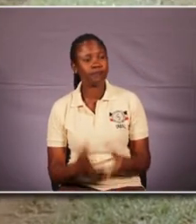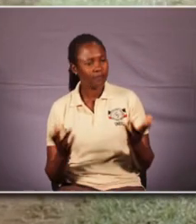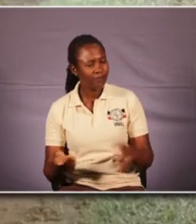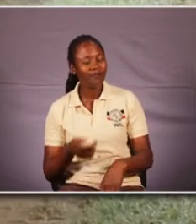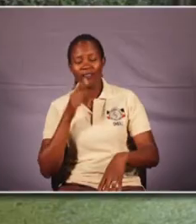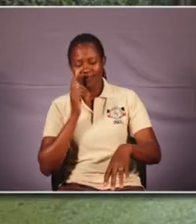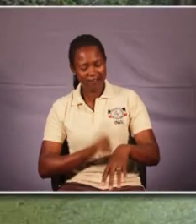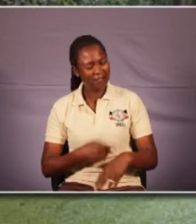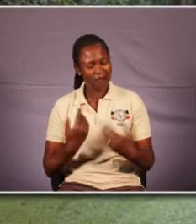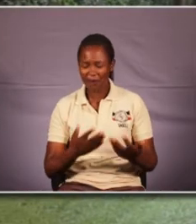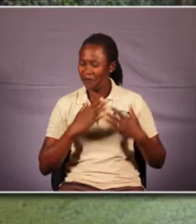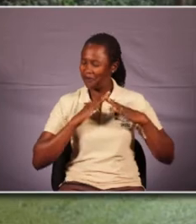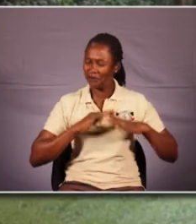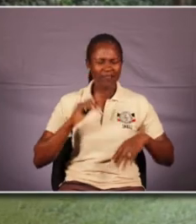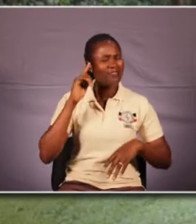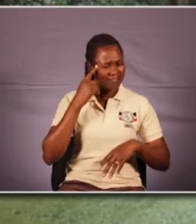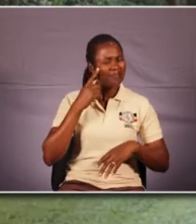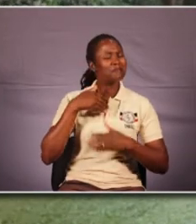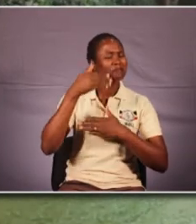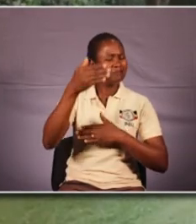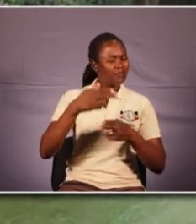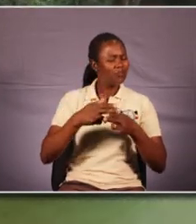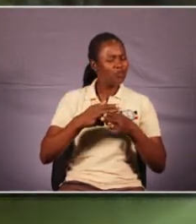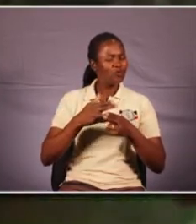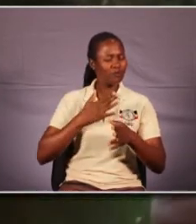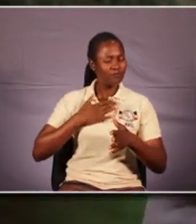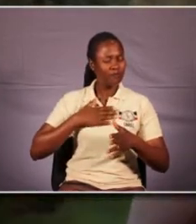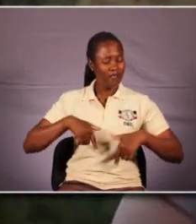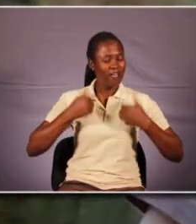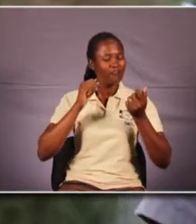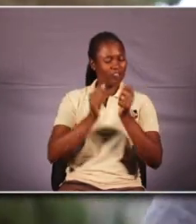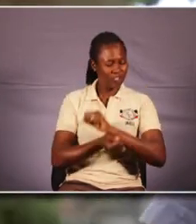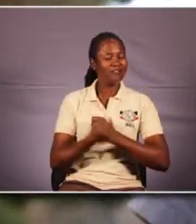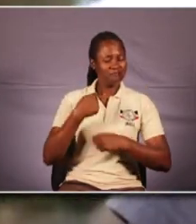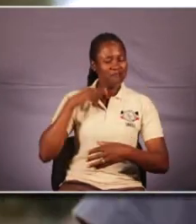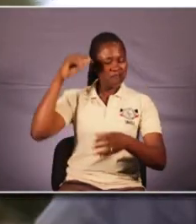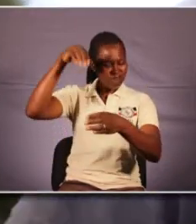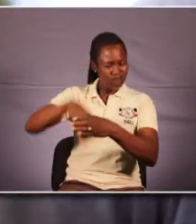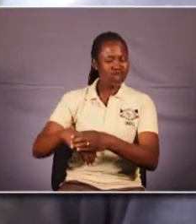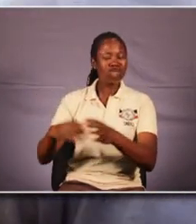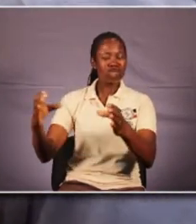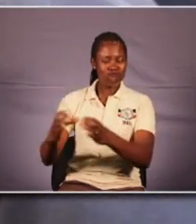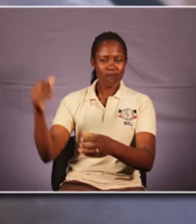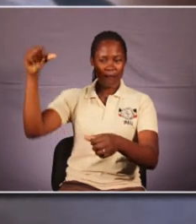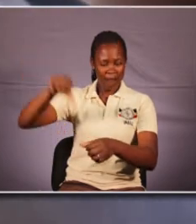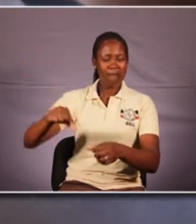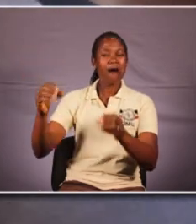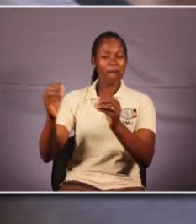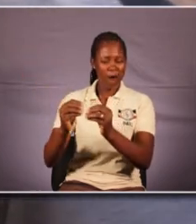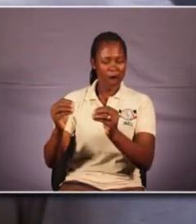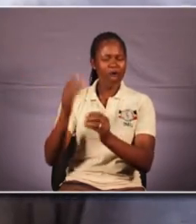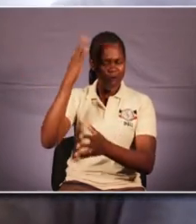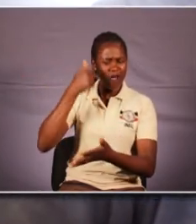At this point, I thought my life was about to change. I knew that sooner or later, I was going to be into the bad boys clique after helping